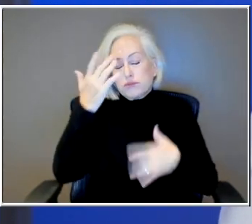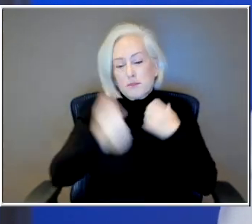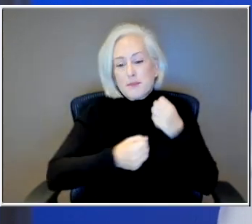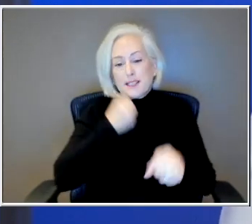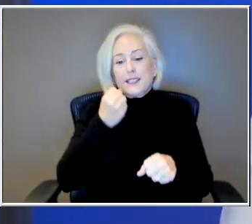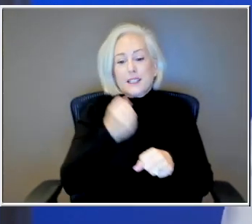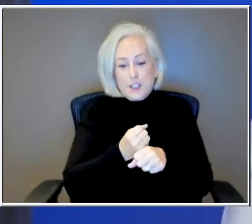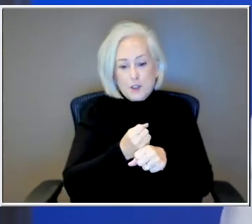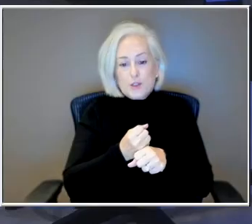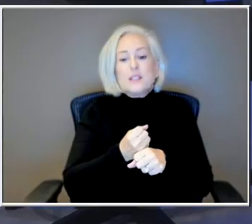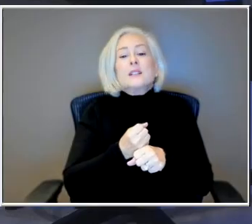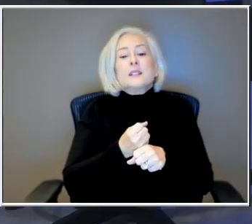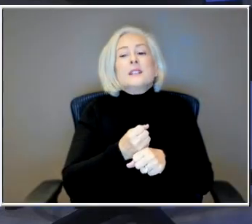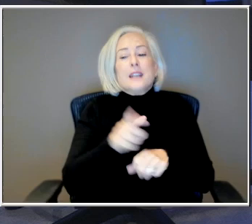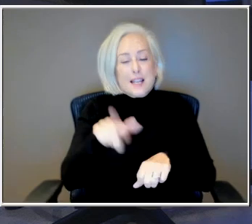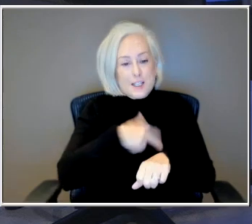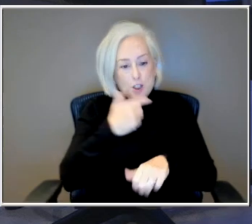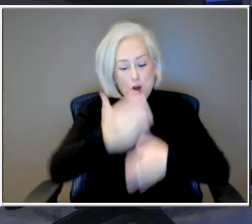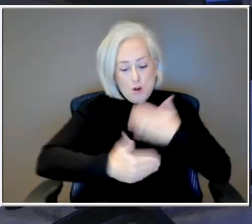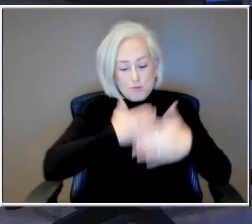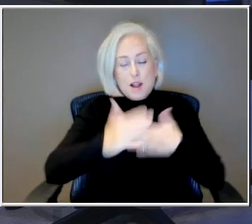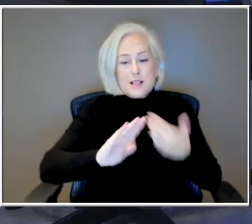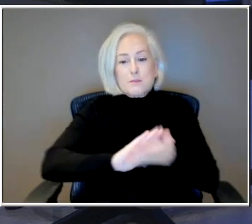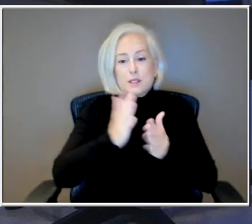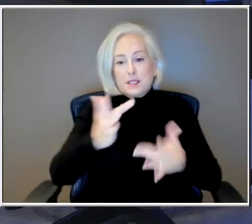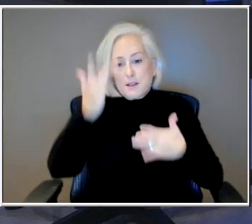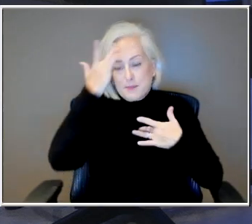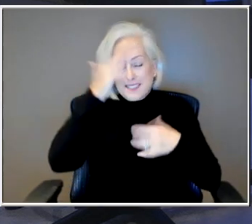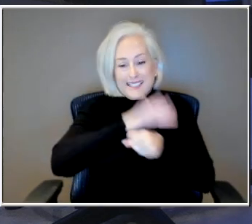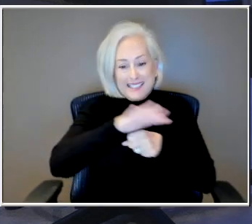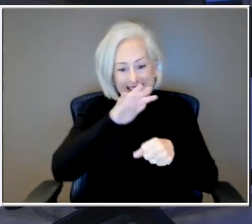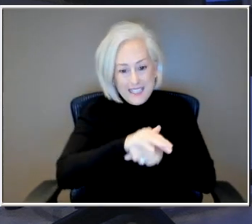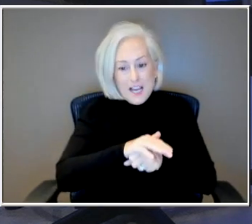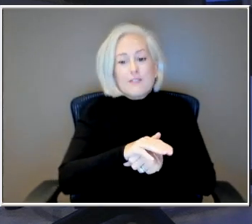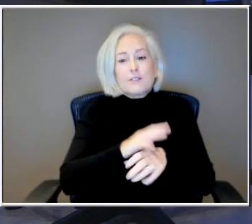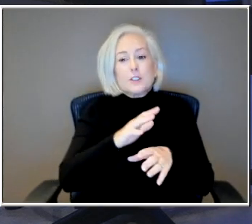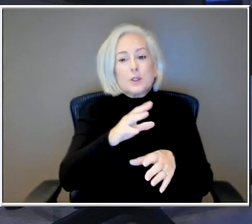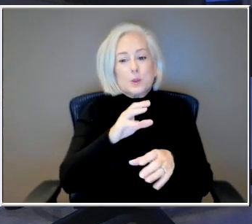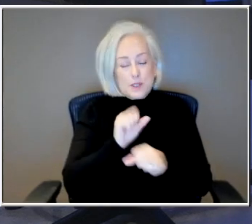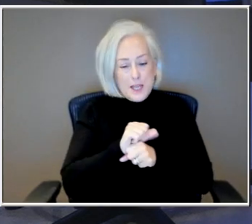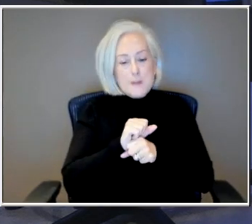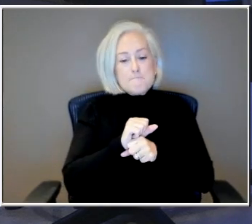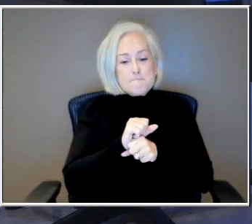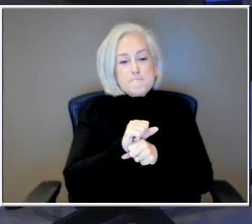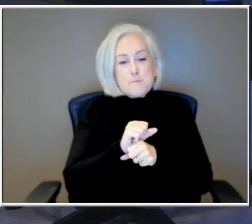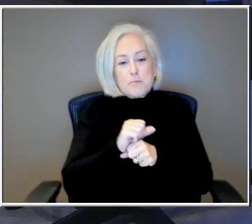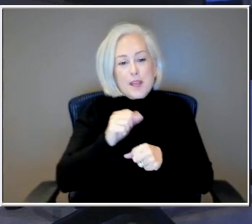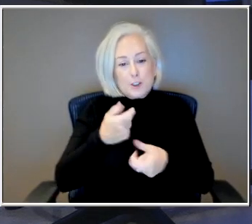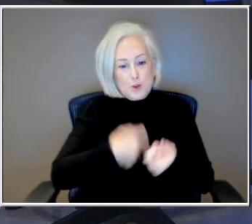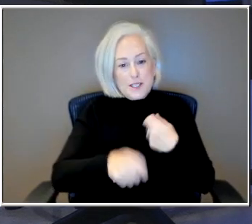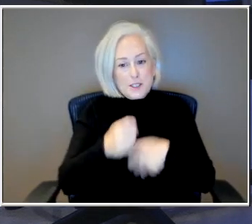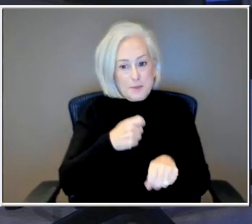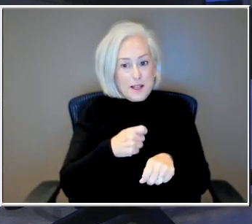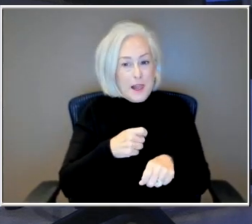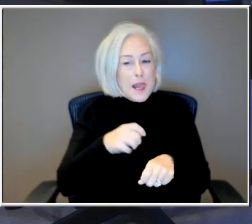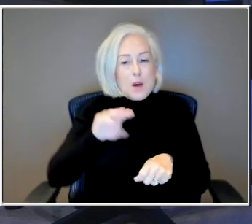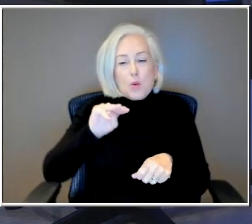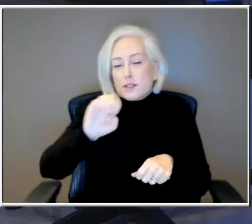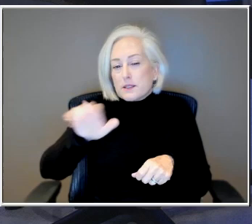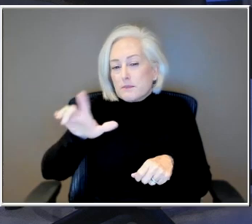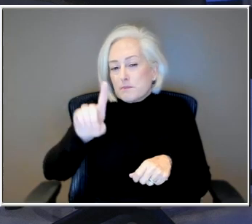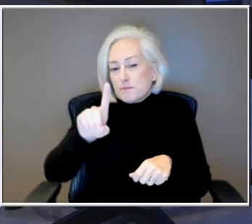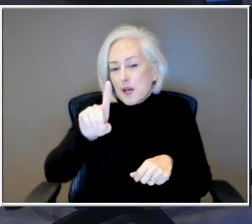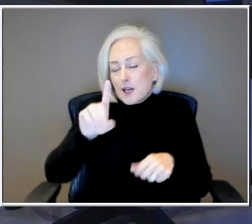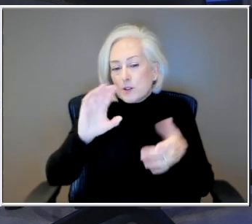need the transplant. Well, we've talked about that. I want you to explain the MELD score, because you have to hover somewhere between being healthy enough to get the transplant, but also sick